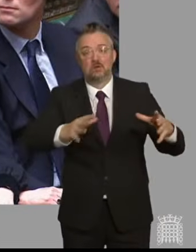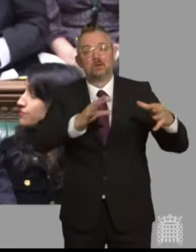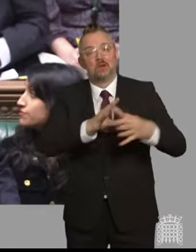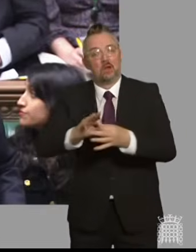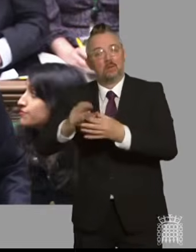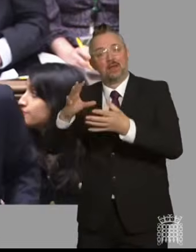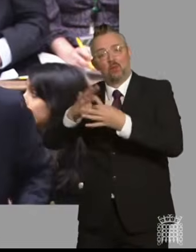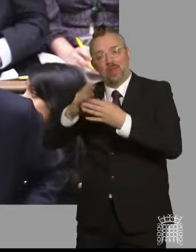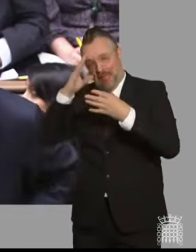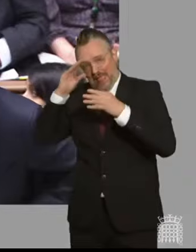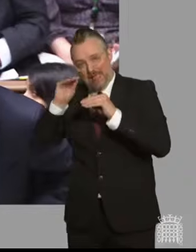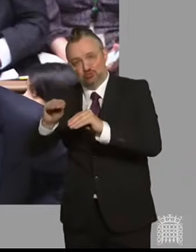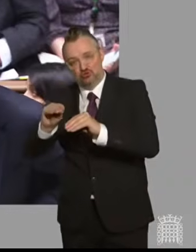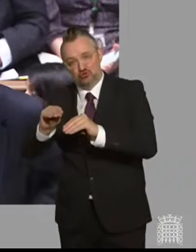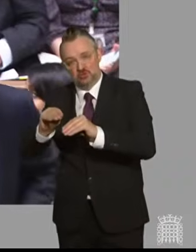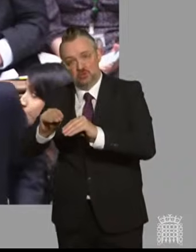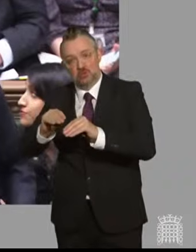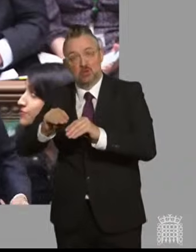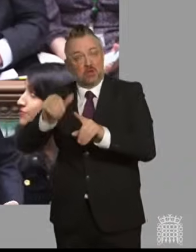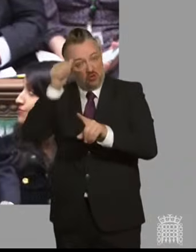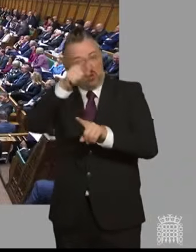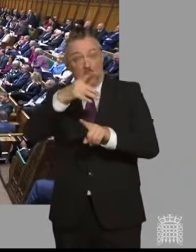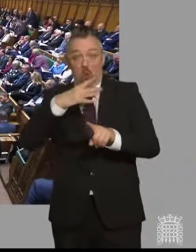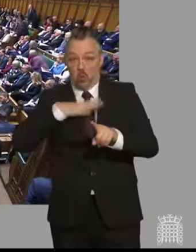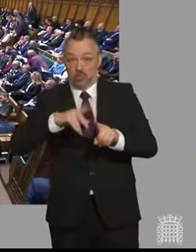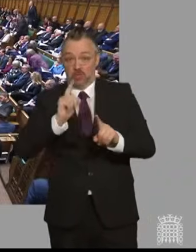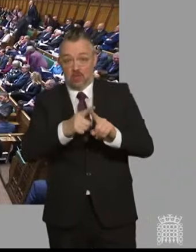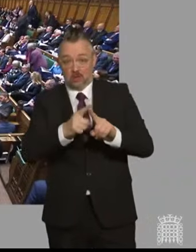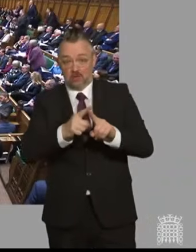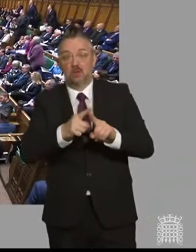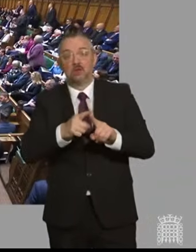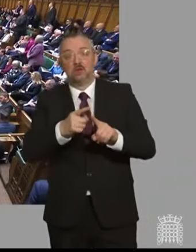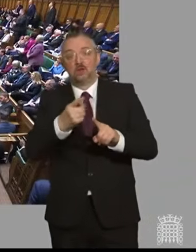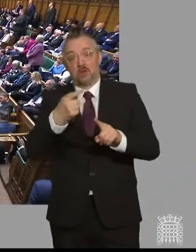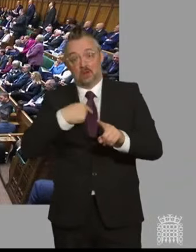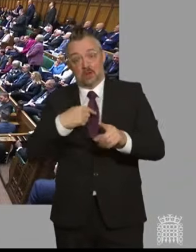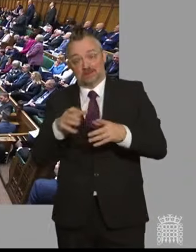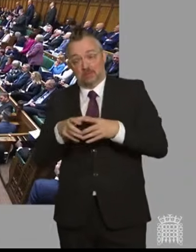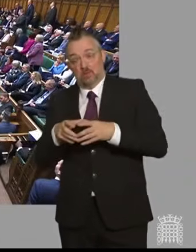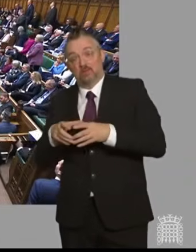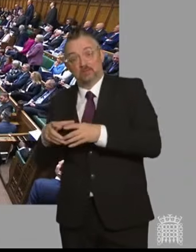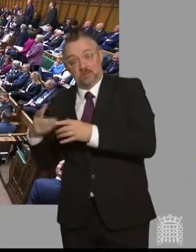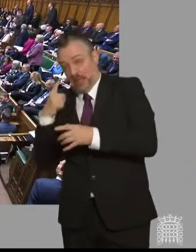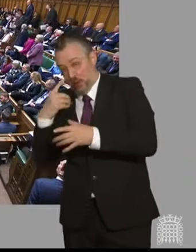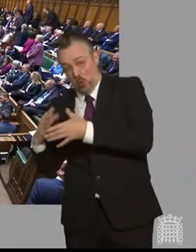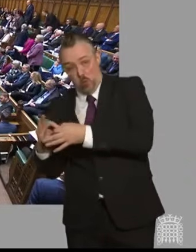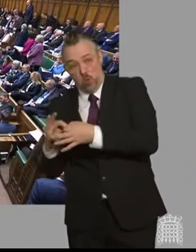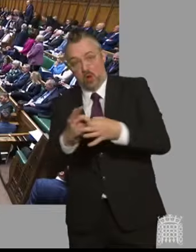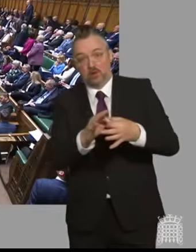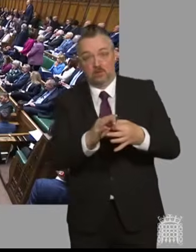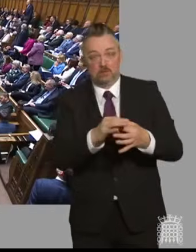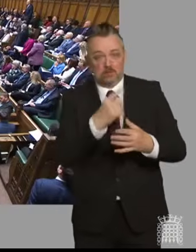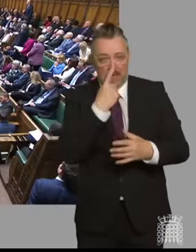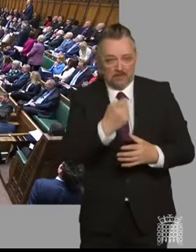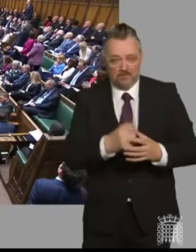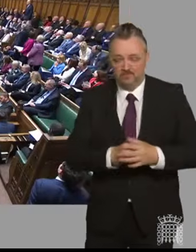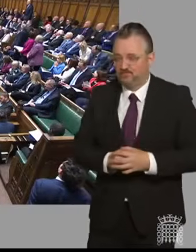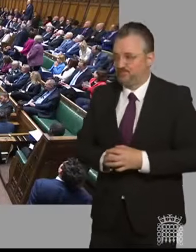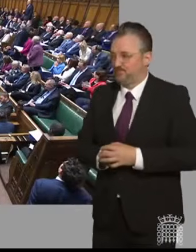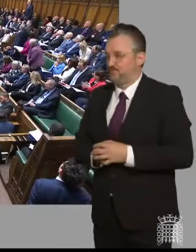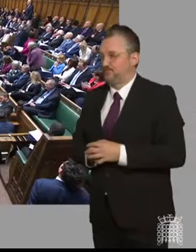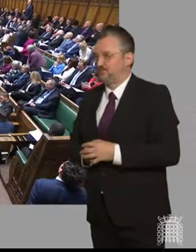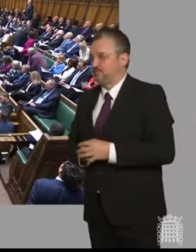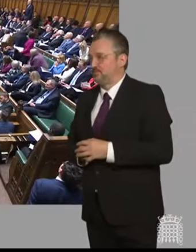department are ready to work with him to make sure that that happens. Kevin Jones. After yesterday's revelation that Nick Reed,